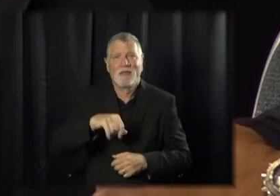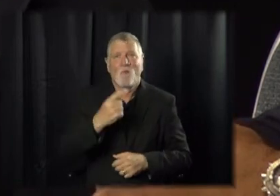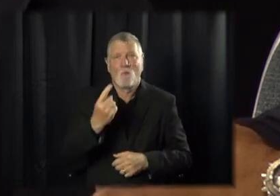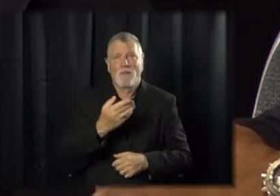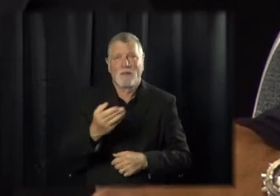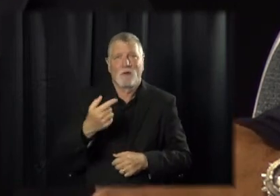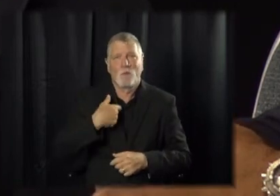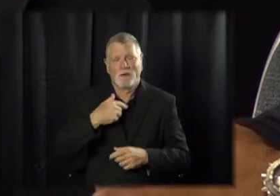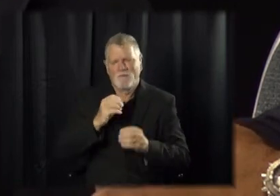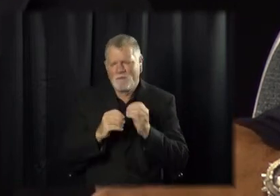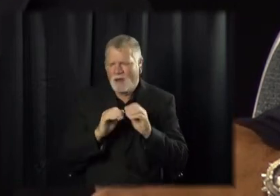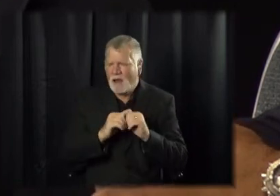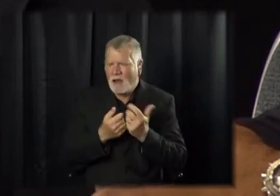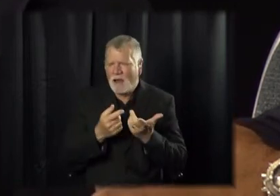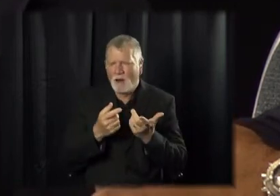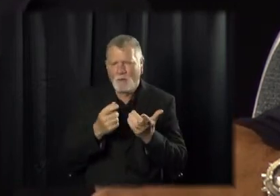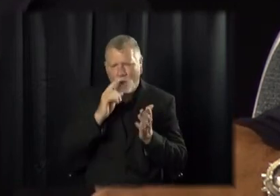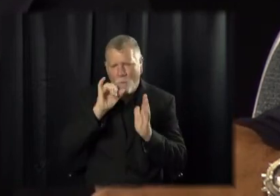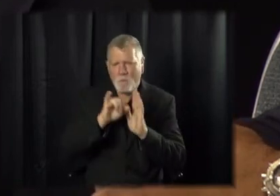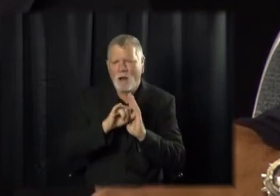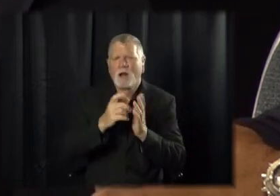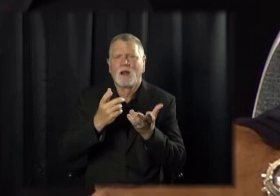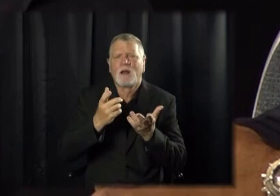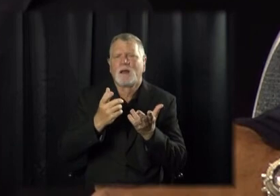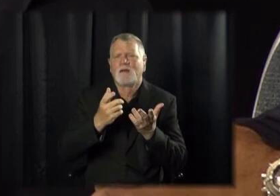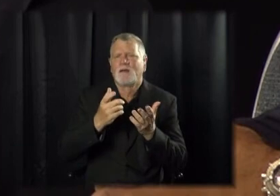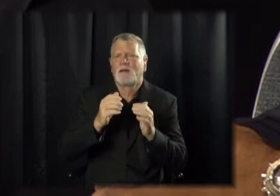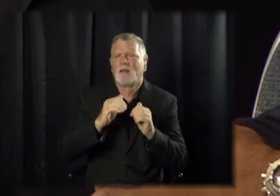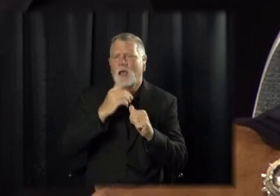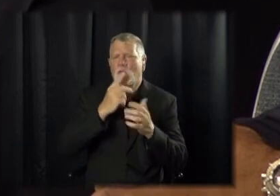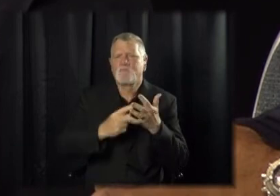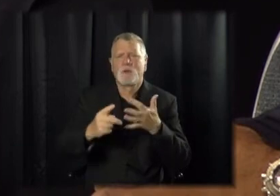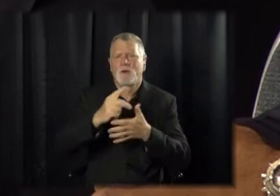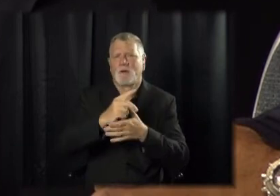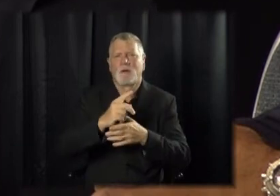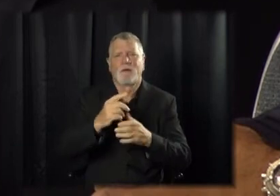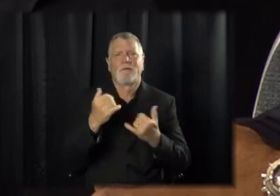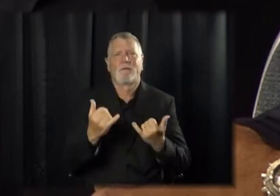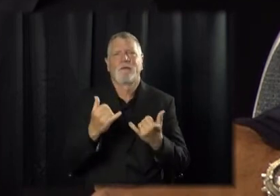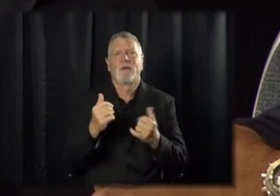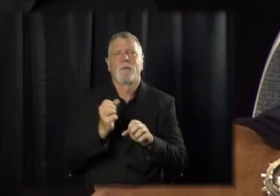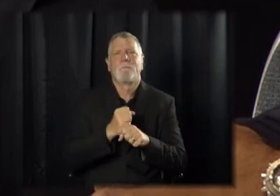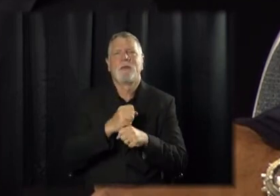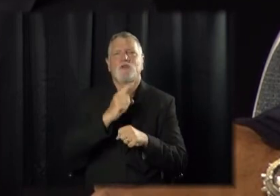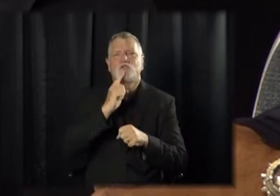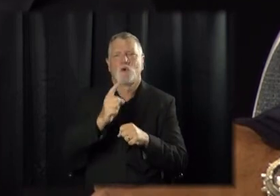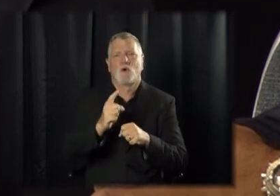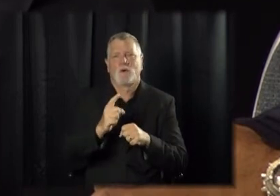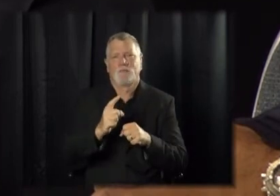that we've got to figure out and identify these priorities. And so at this point, we need to make sure that